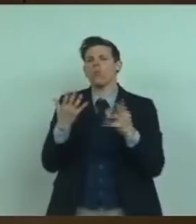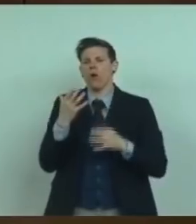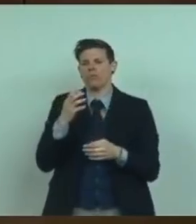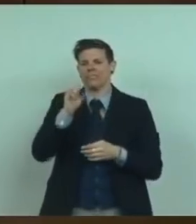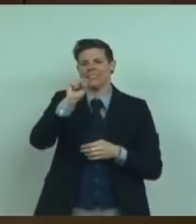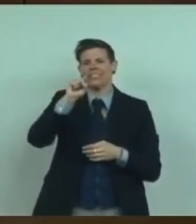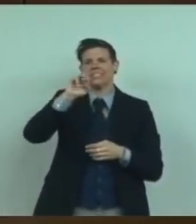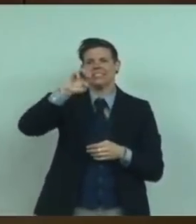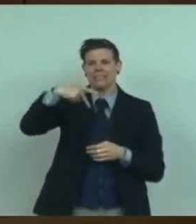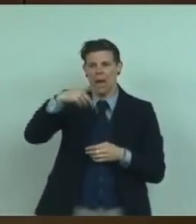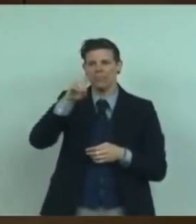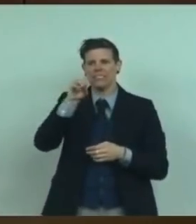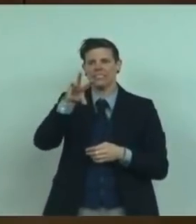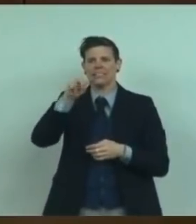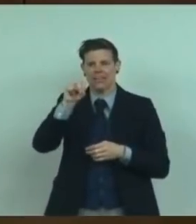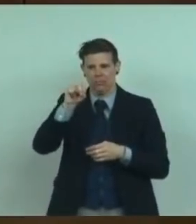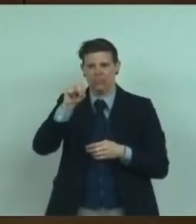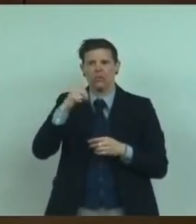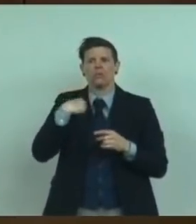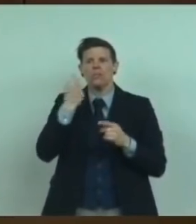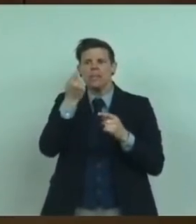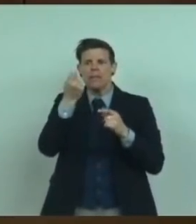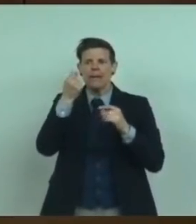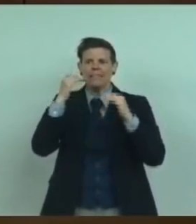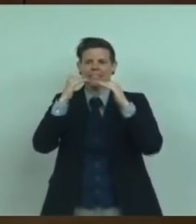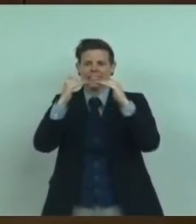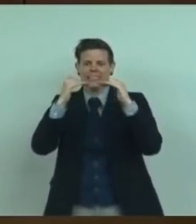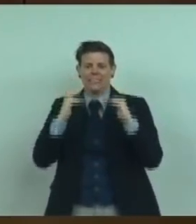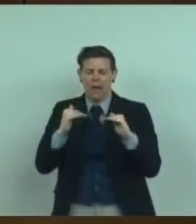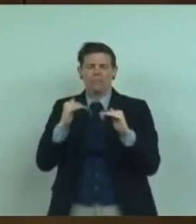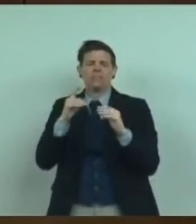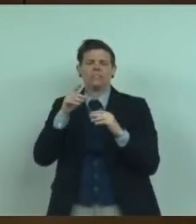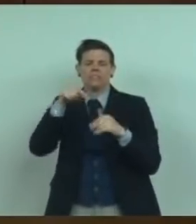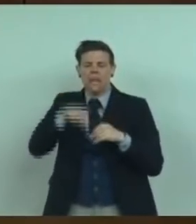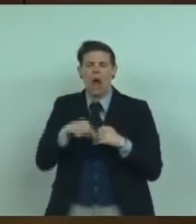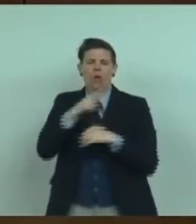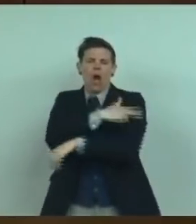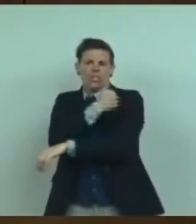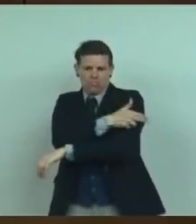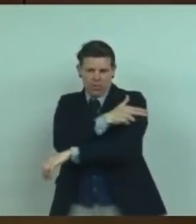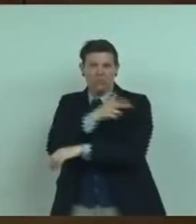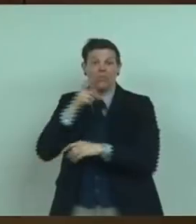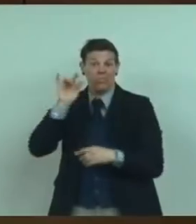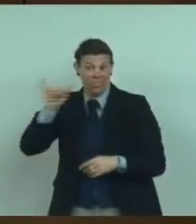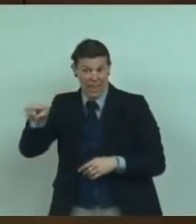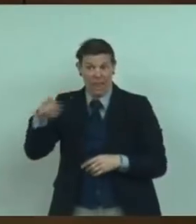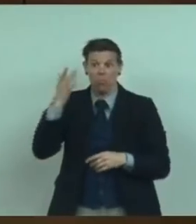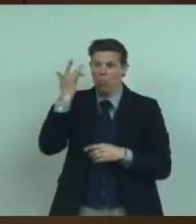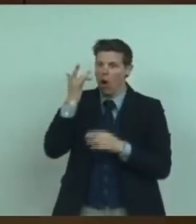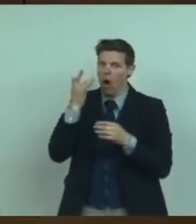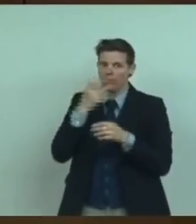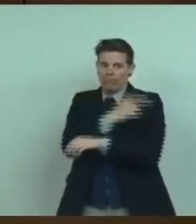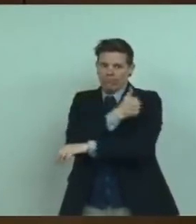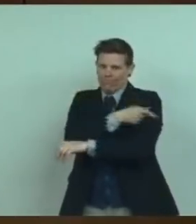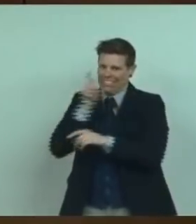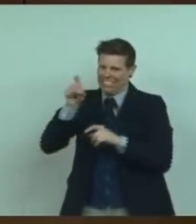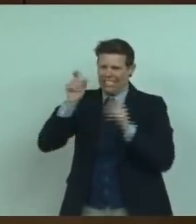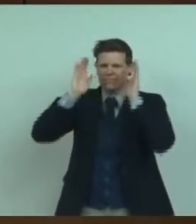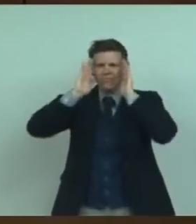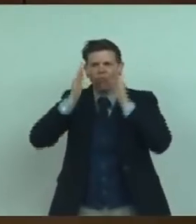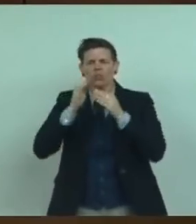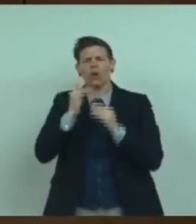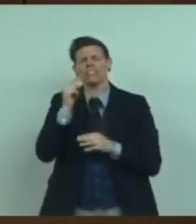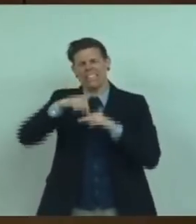need that our current hospitals are going to need to be able to focus on more critical care for COVID-19 as we continue